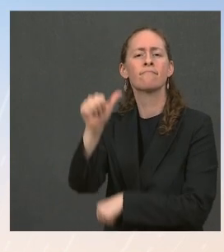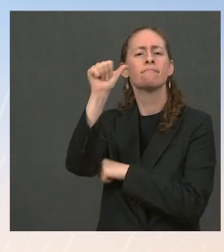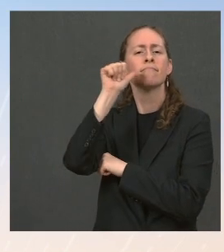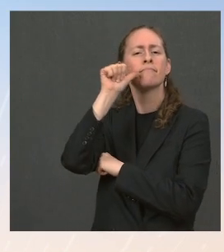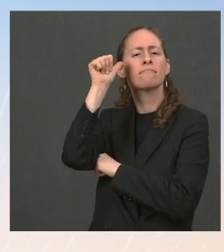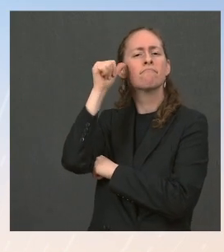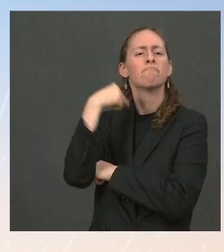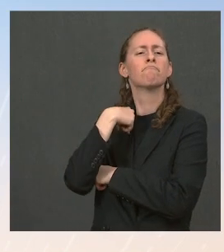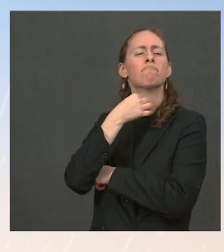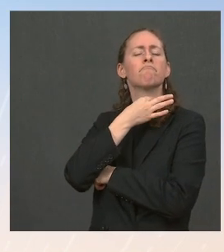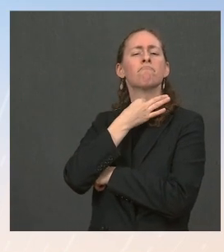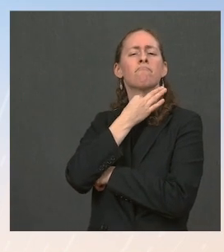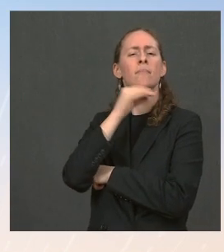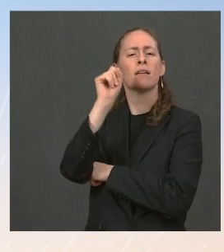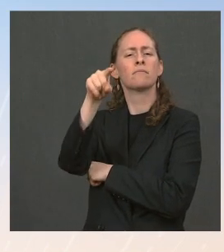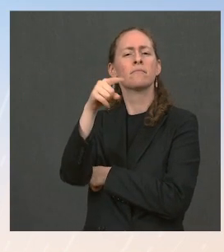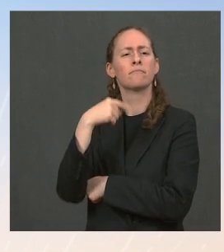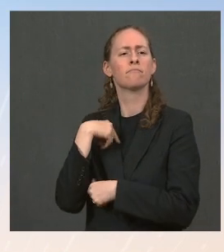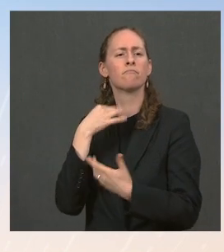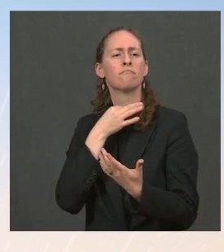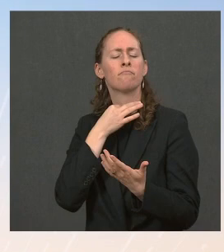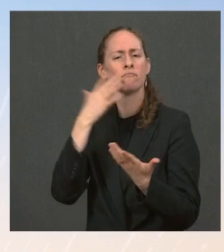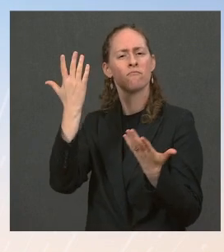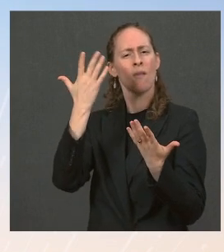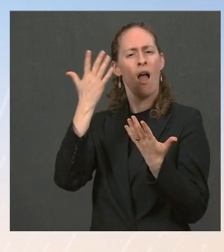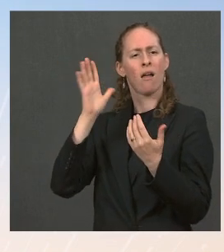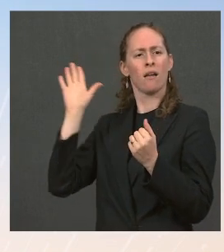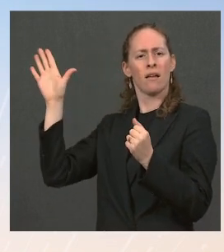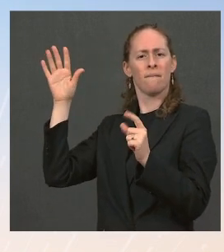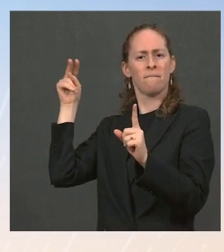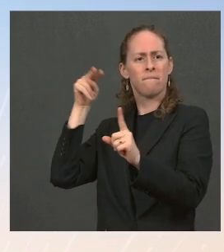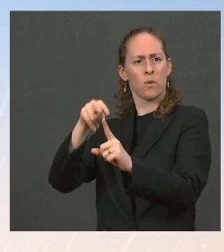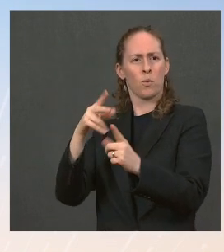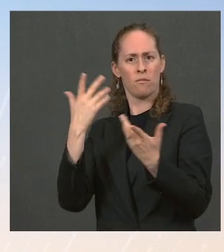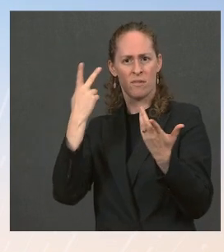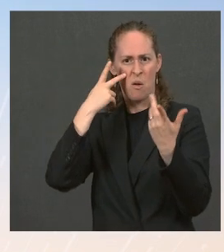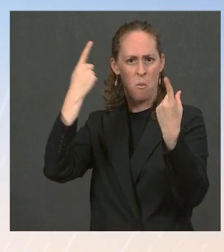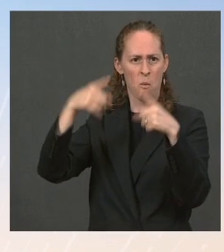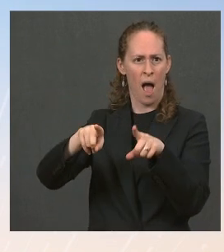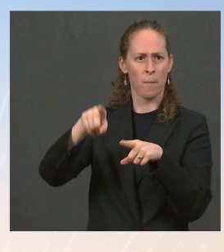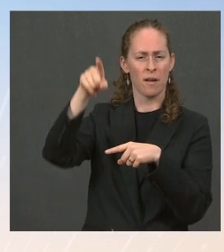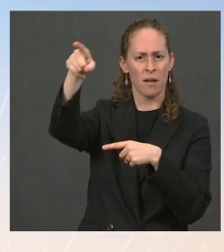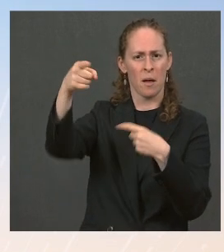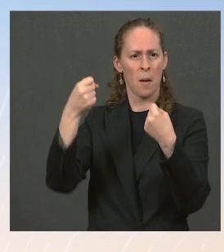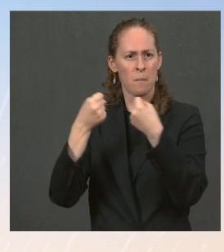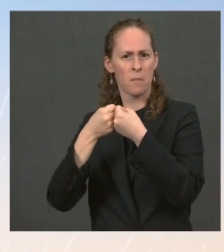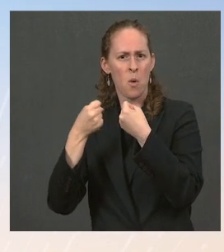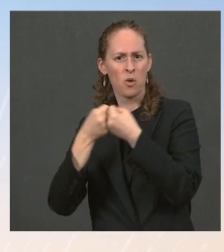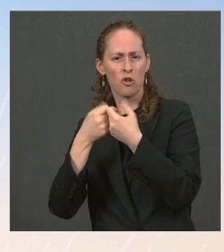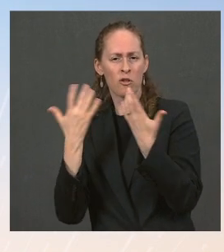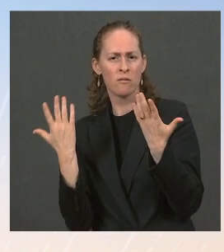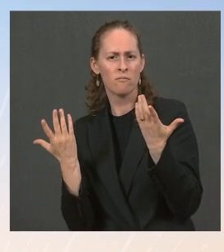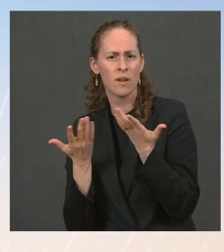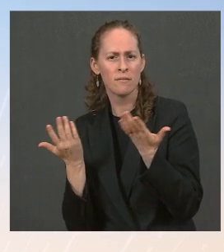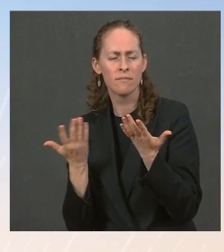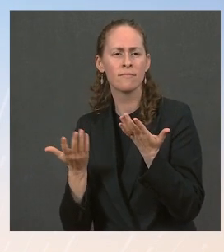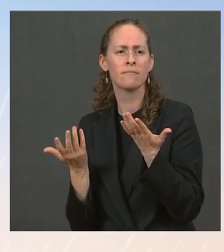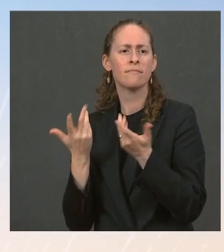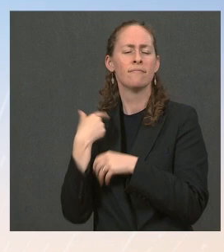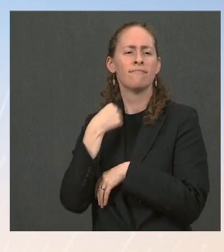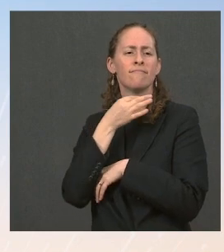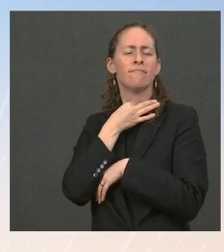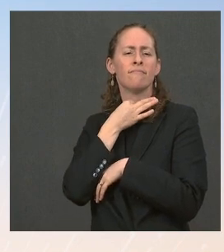what is his impression of this situation down there? What does he make of how those Border Patrol agents